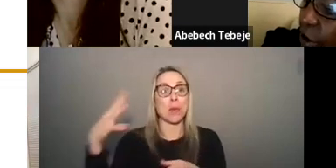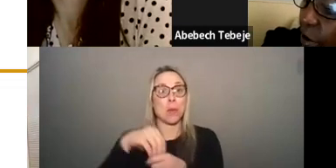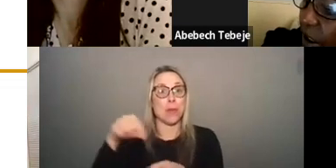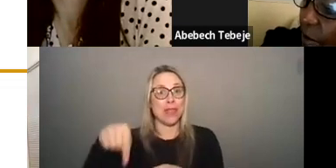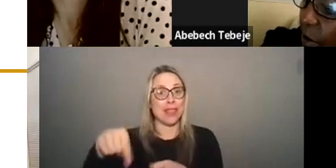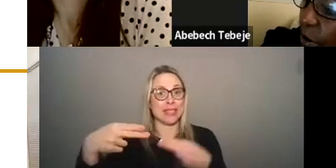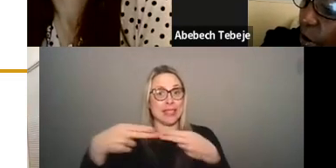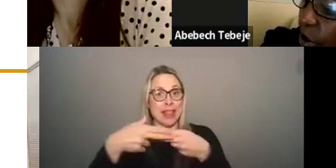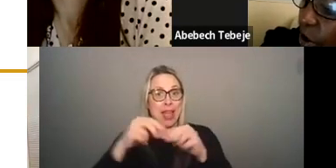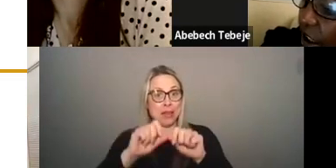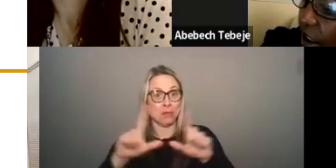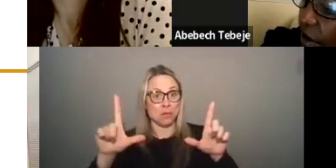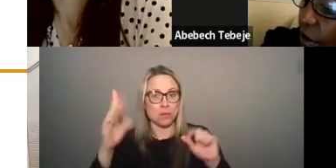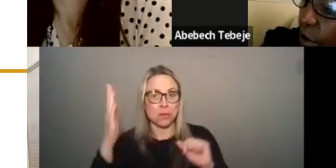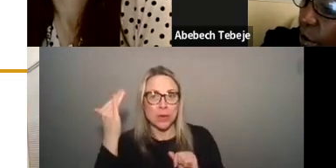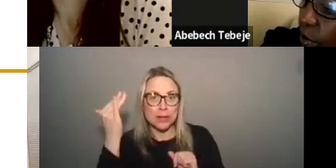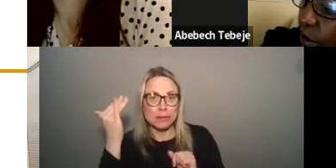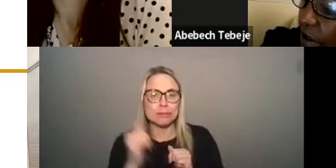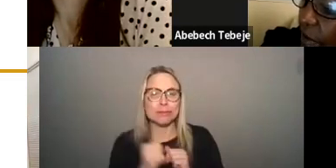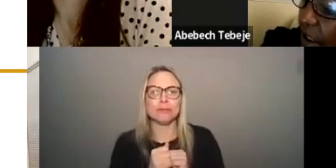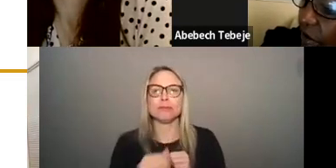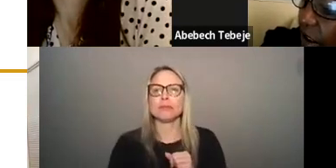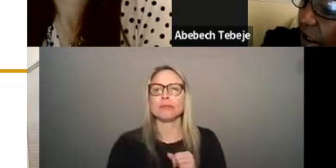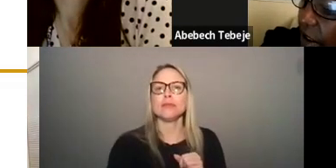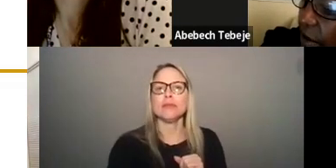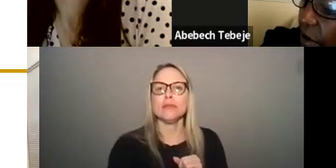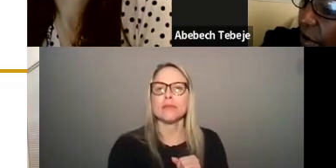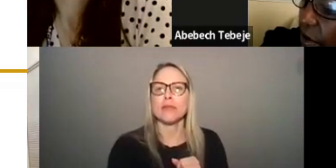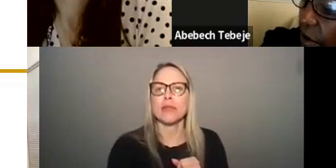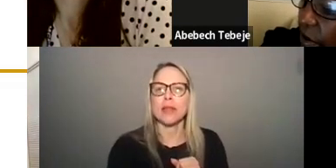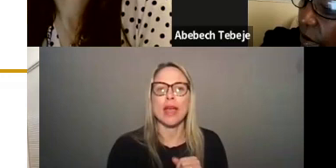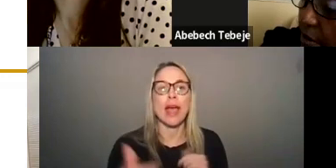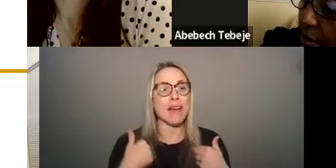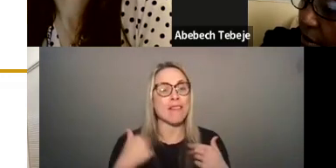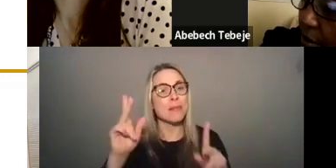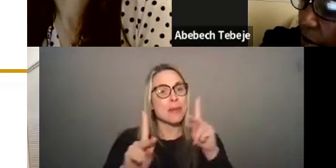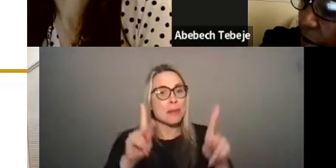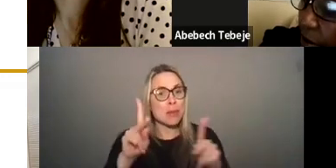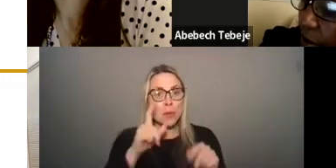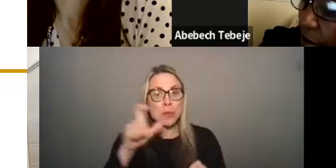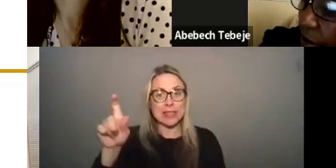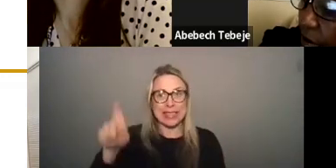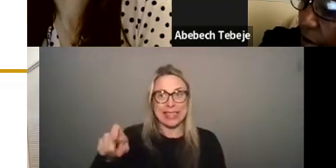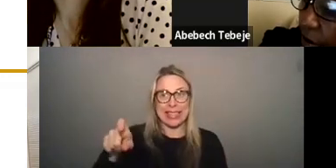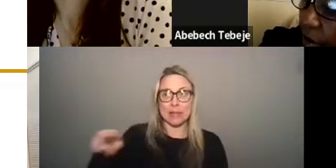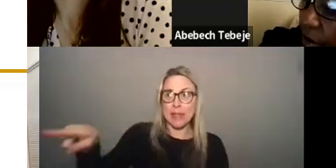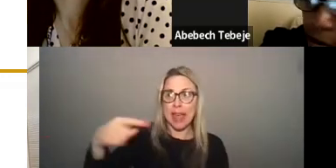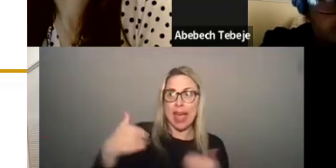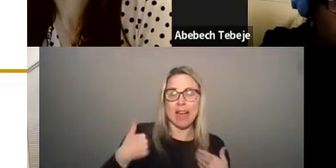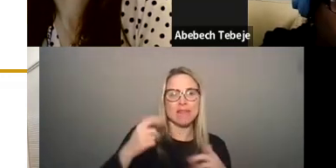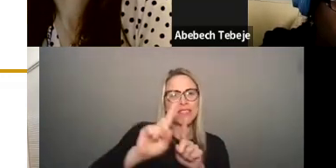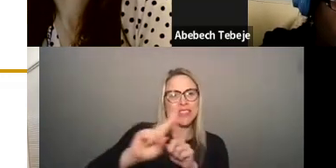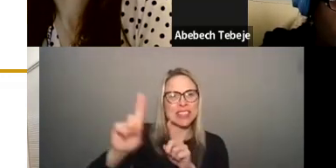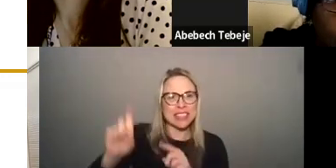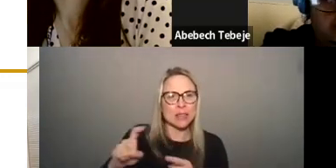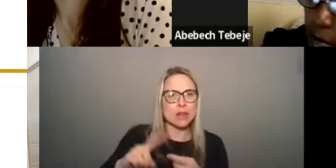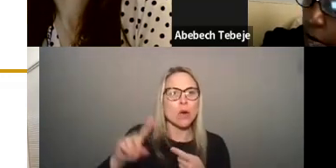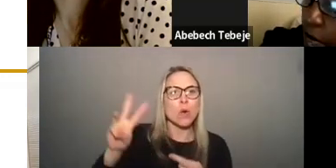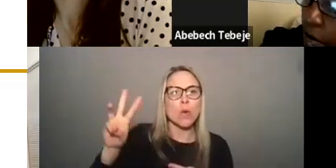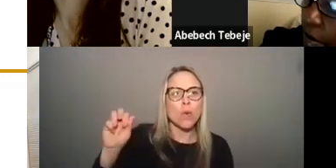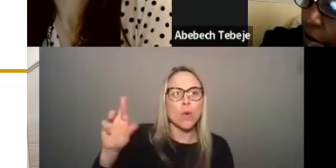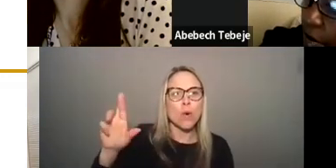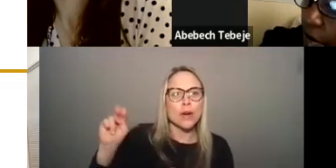because, there are folks here that of means. These are people of means. Warren Burger, a